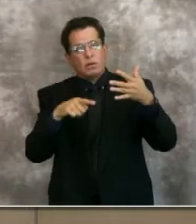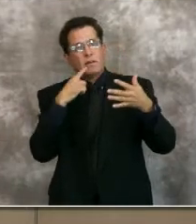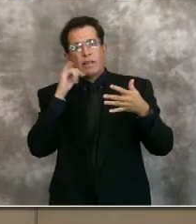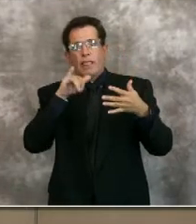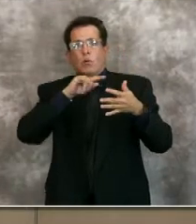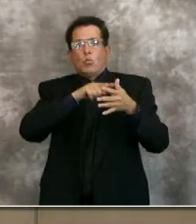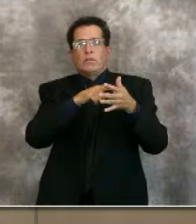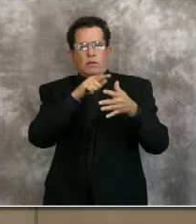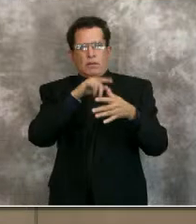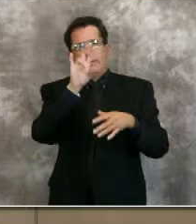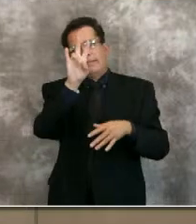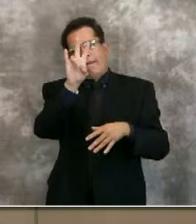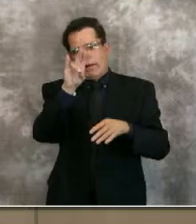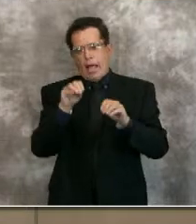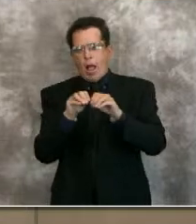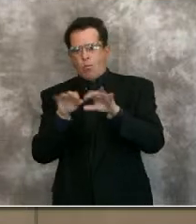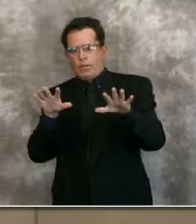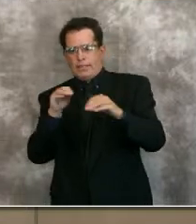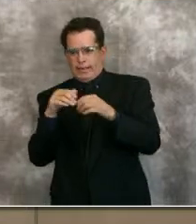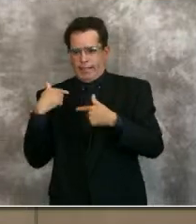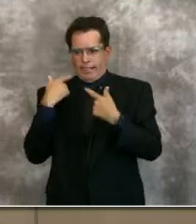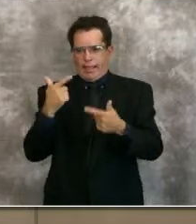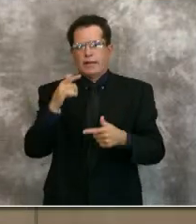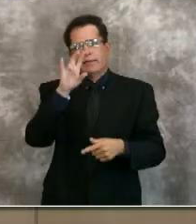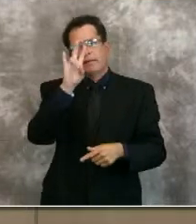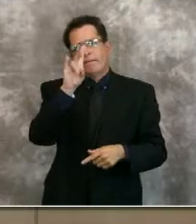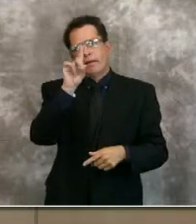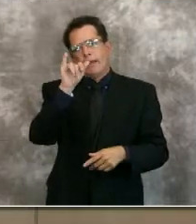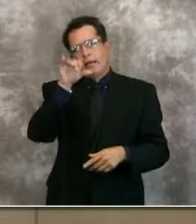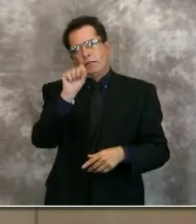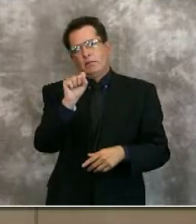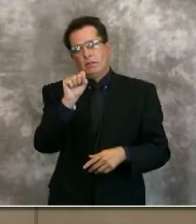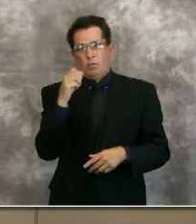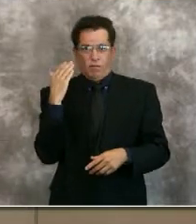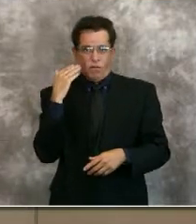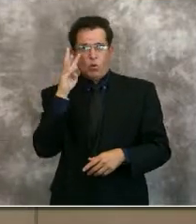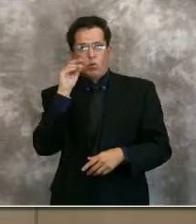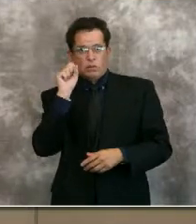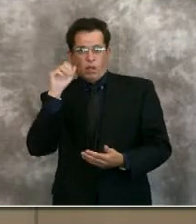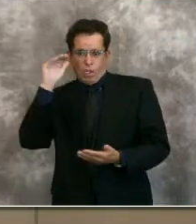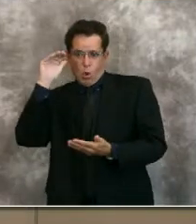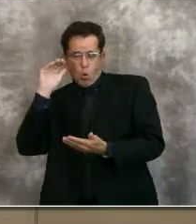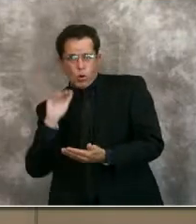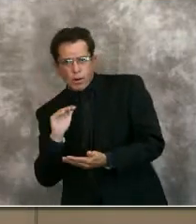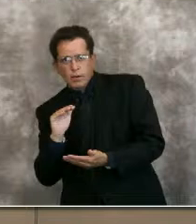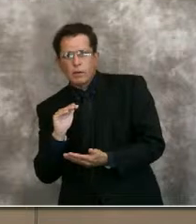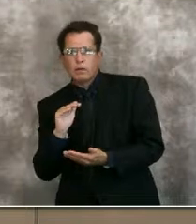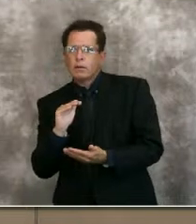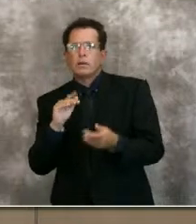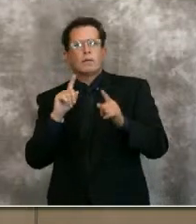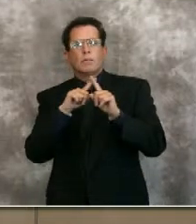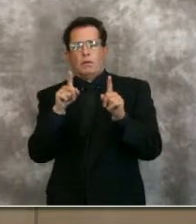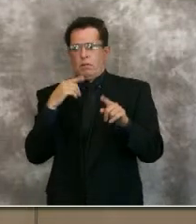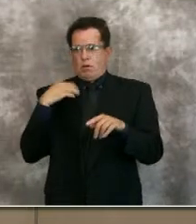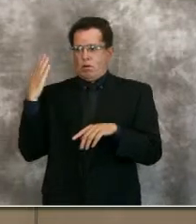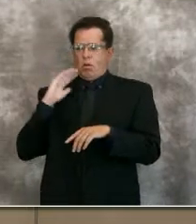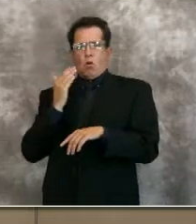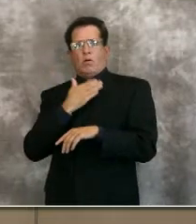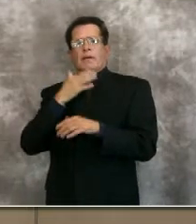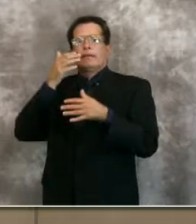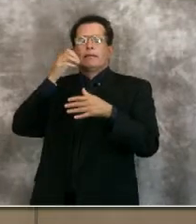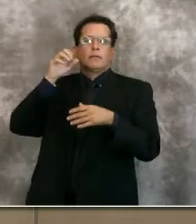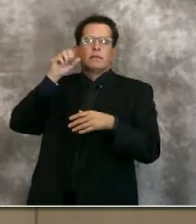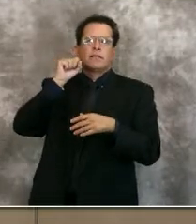7 outbreaks in the last 7 days, we actually had it lower, and based on input from our epidemiologists, our